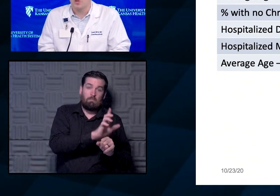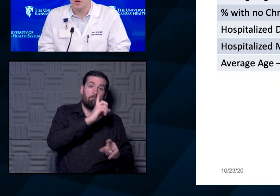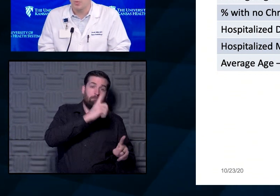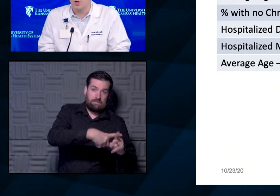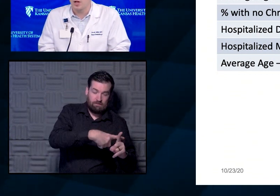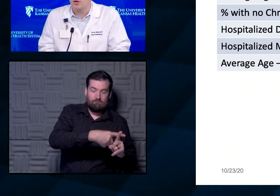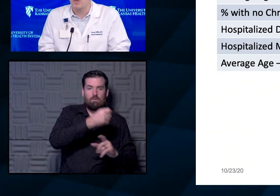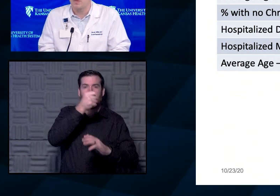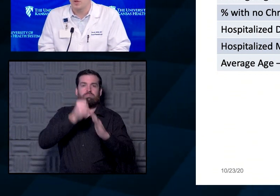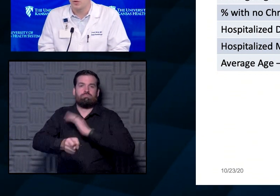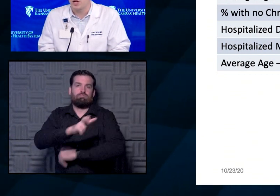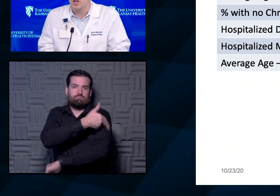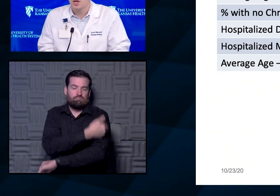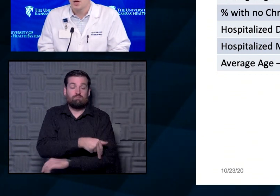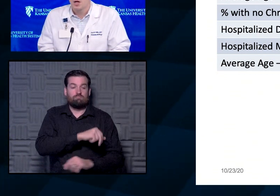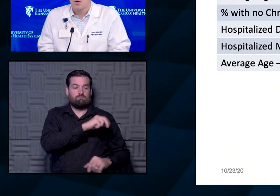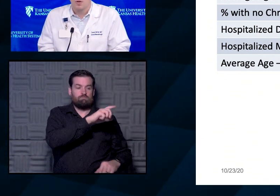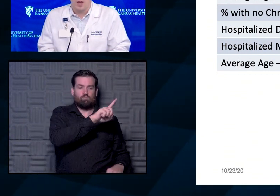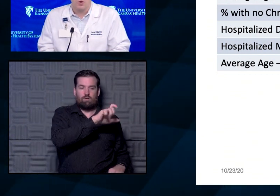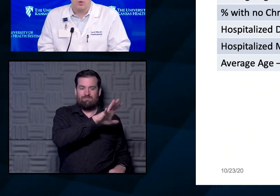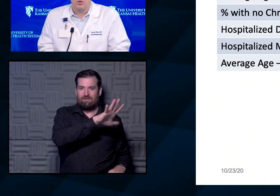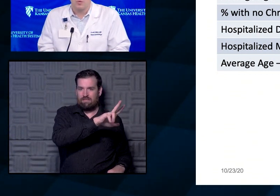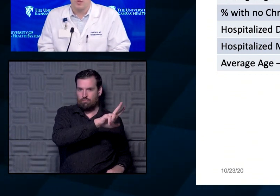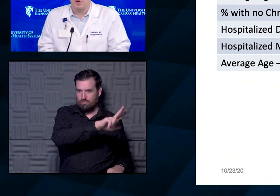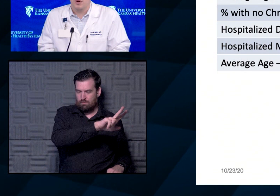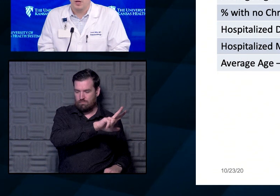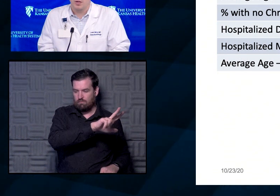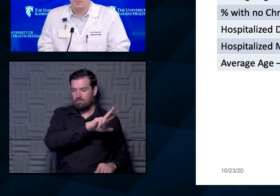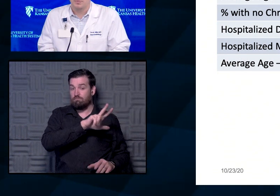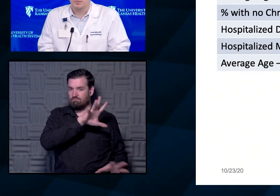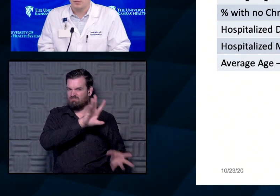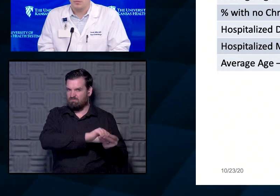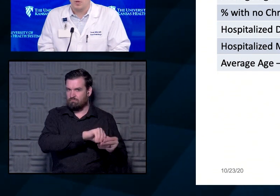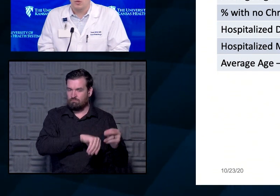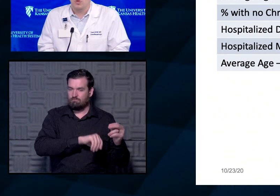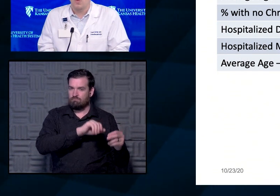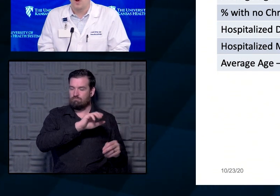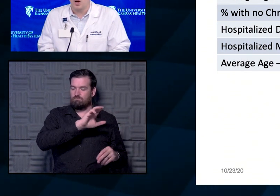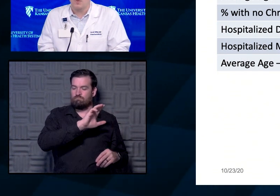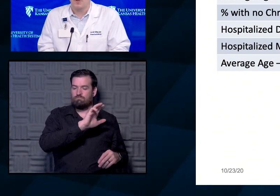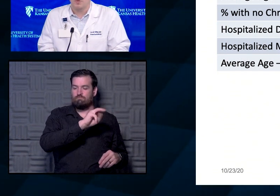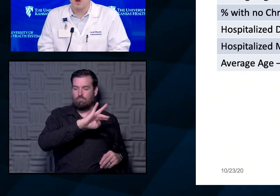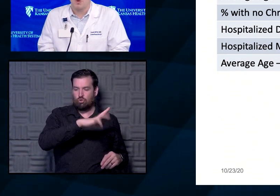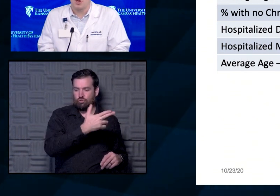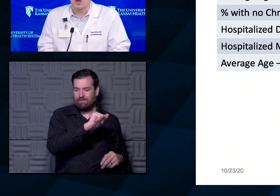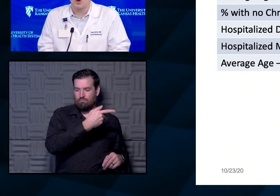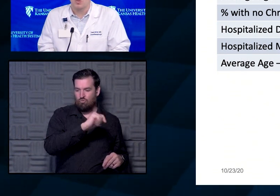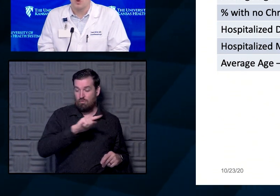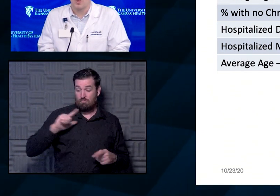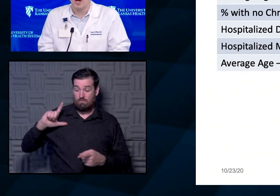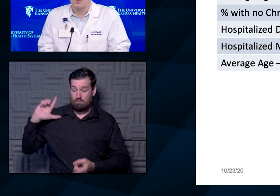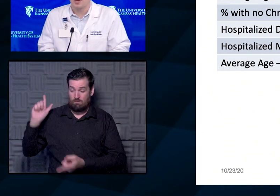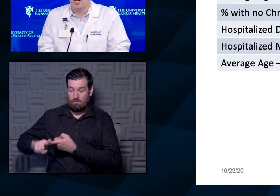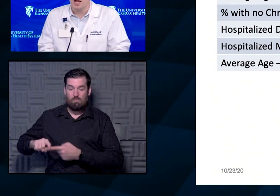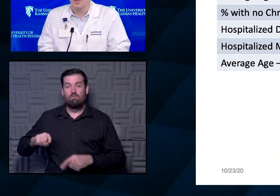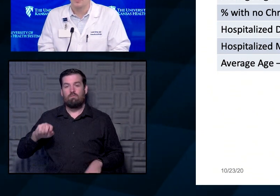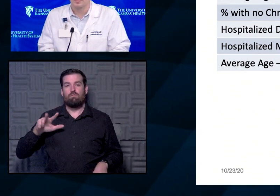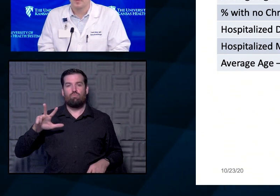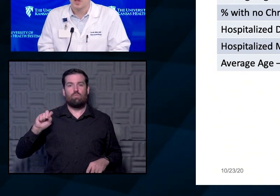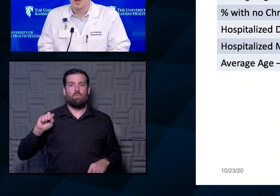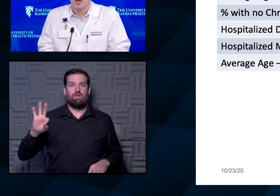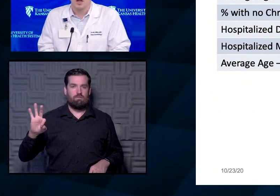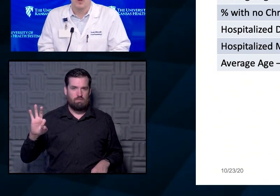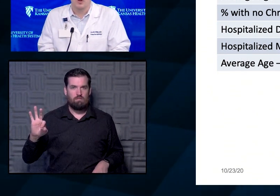hospital in March and April, 153 for that total 2-month period. So far for September and October,